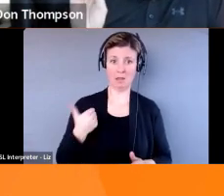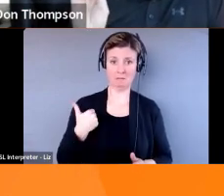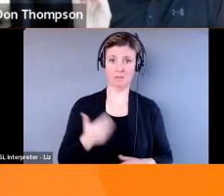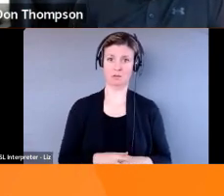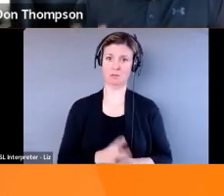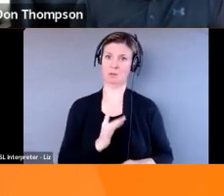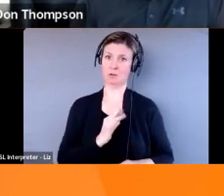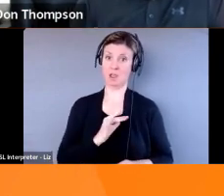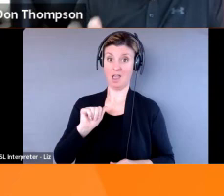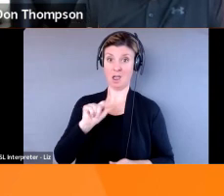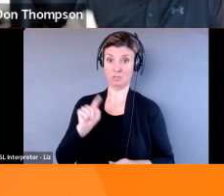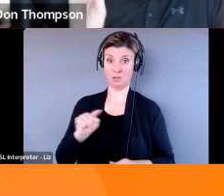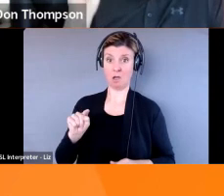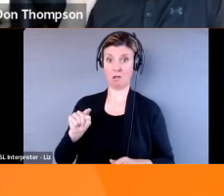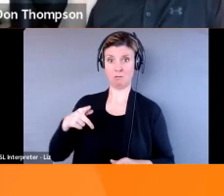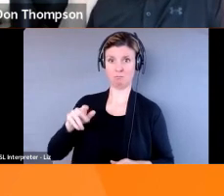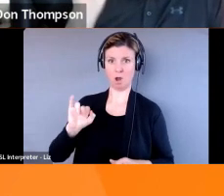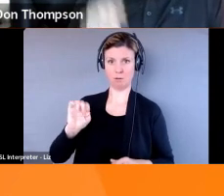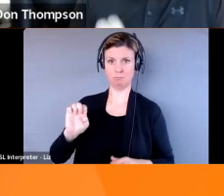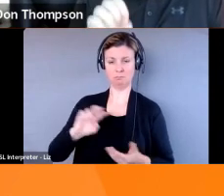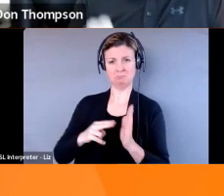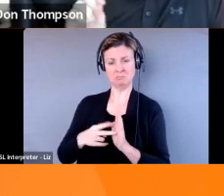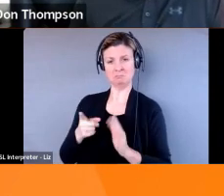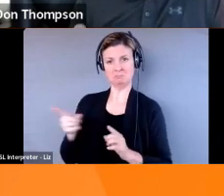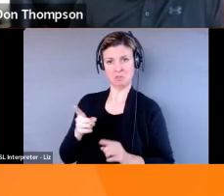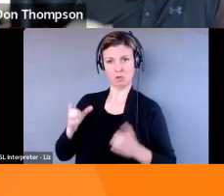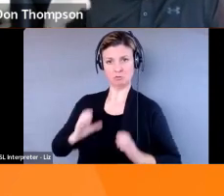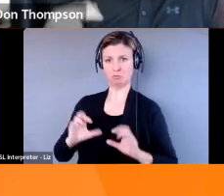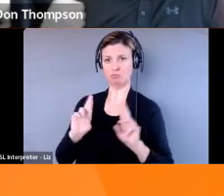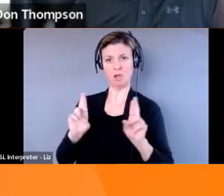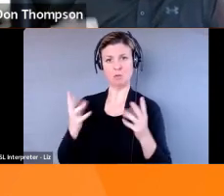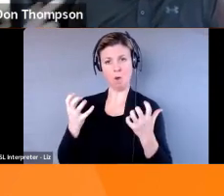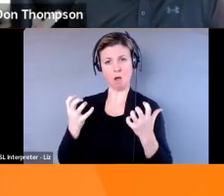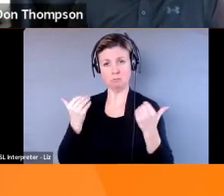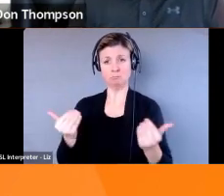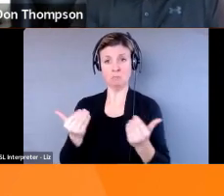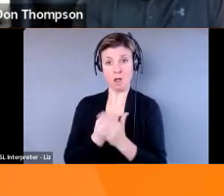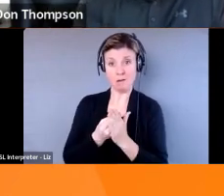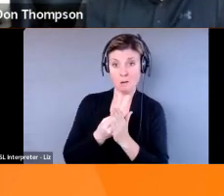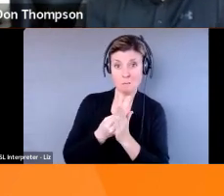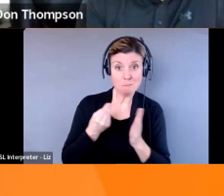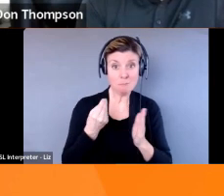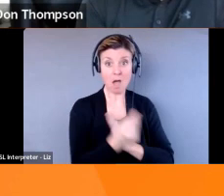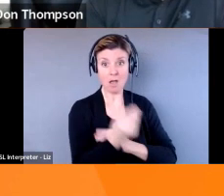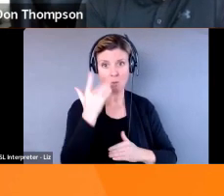that they give you these customers who are ready to buy your product because of the fast, free shipping that comes with it.